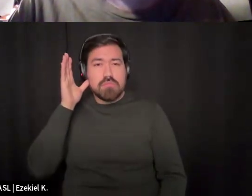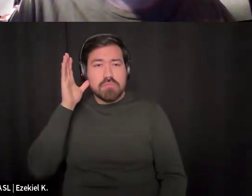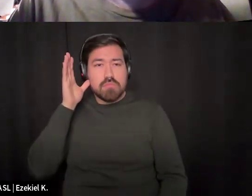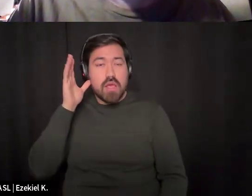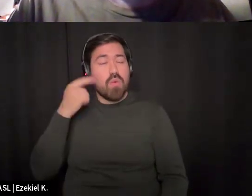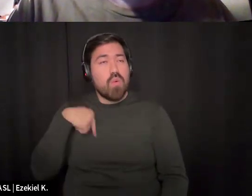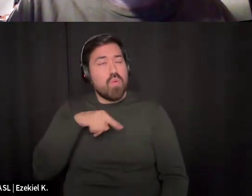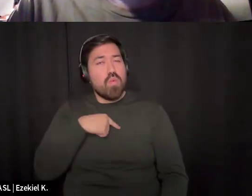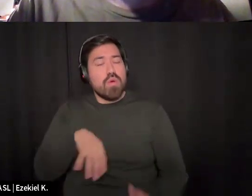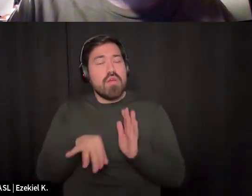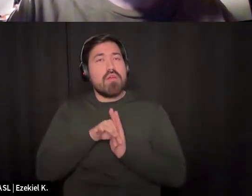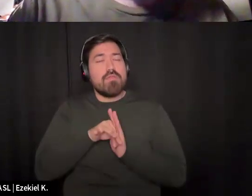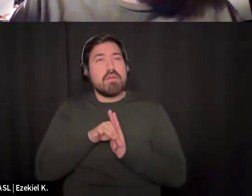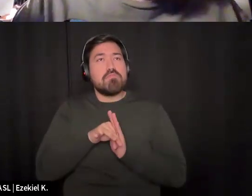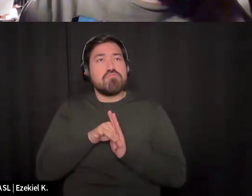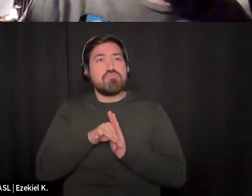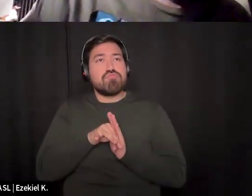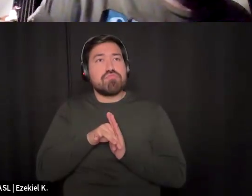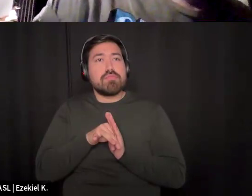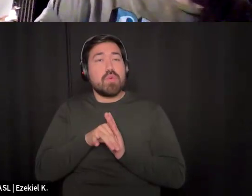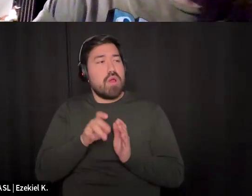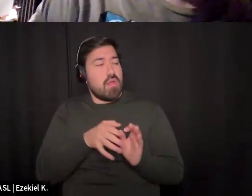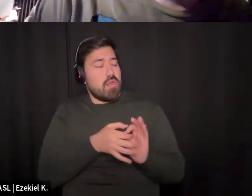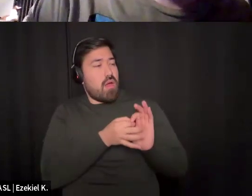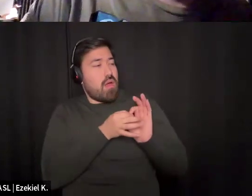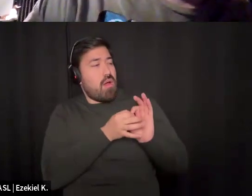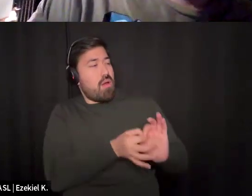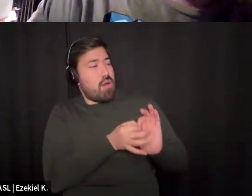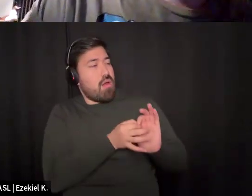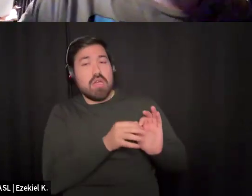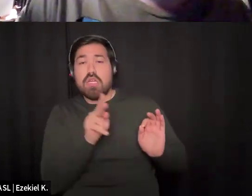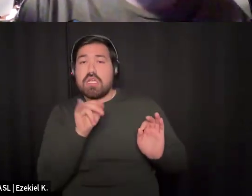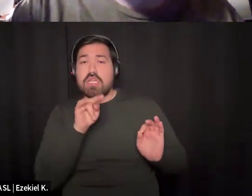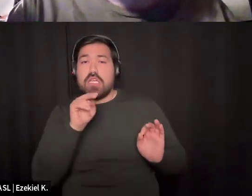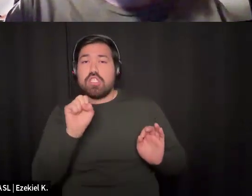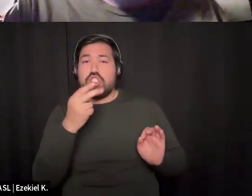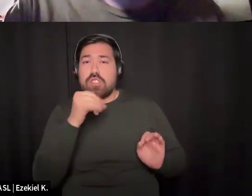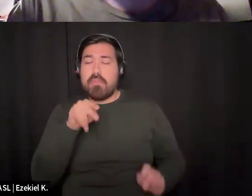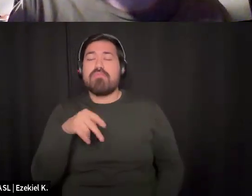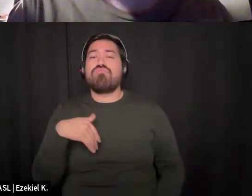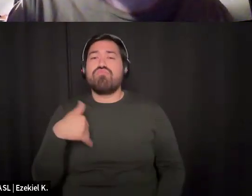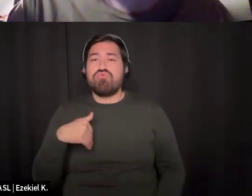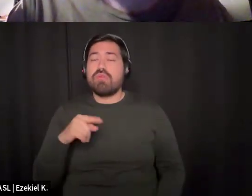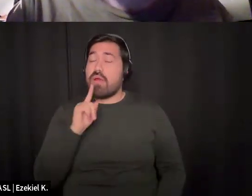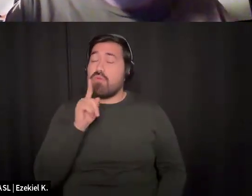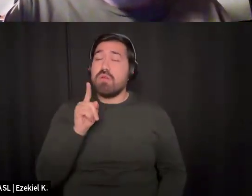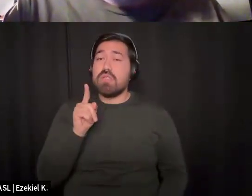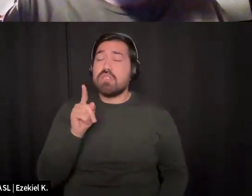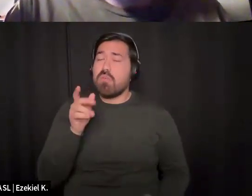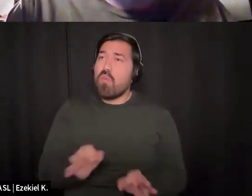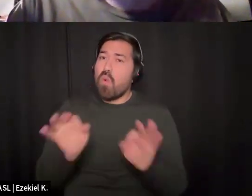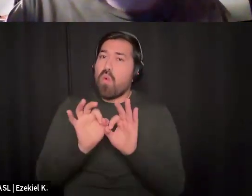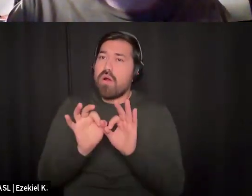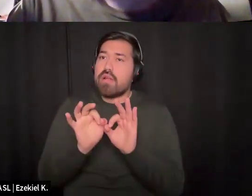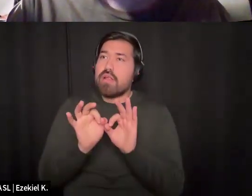we found, I think, kinship in that way of birding. And it was such an important